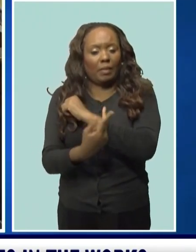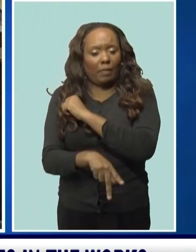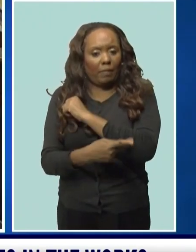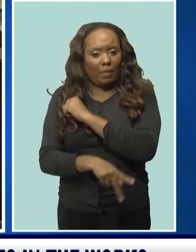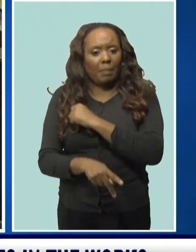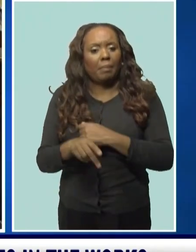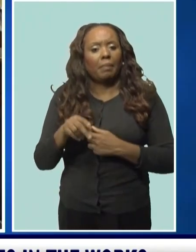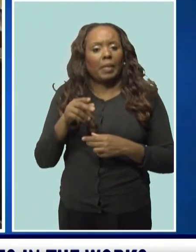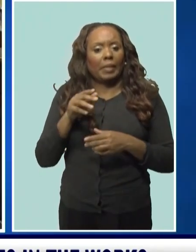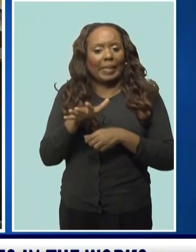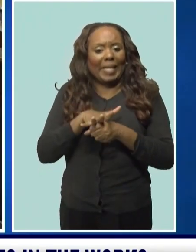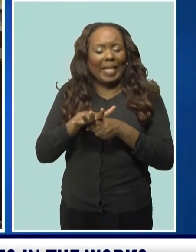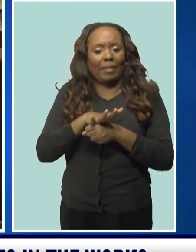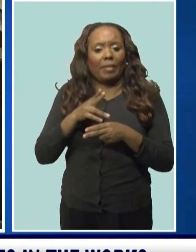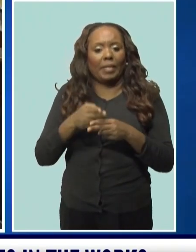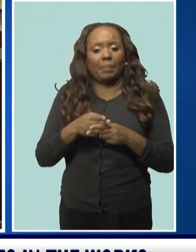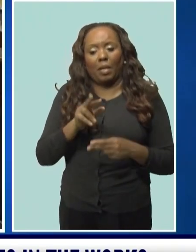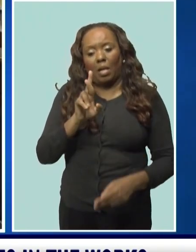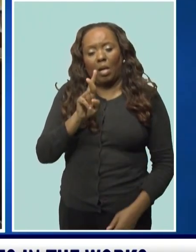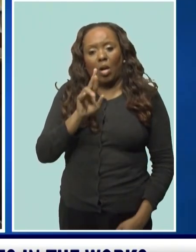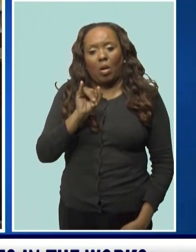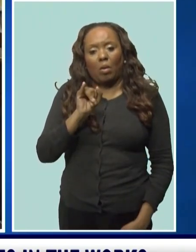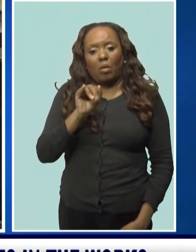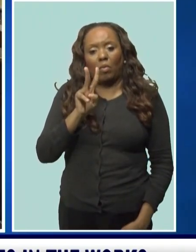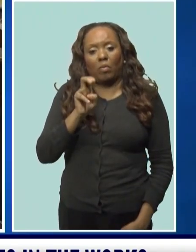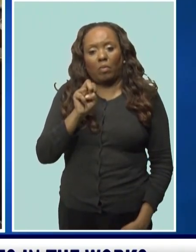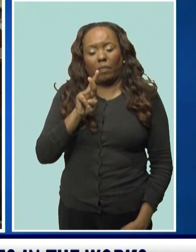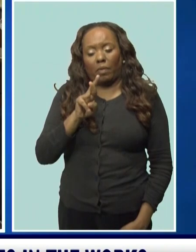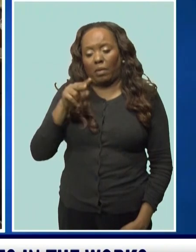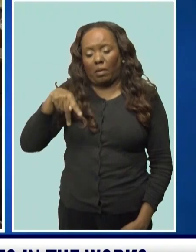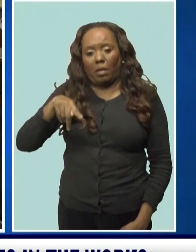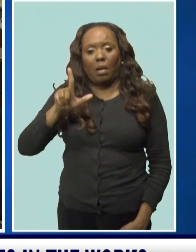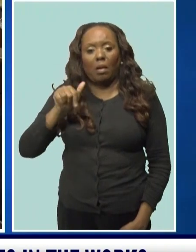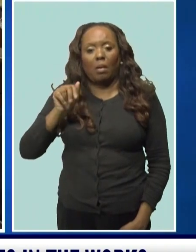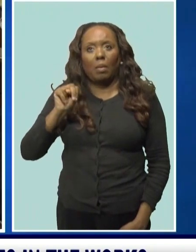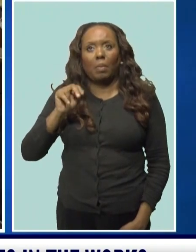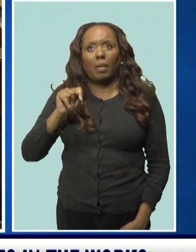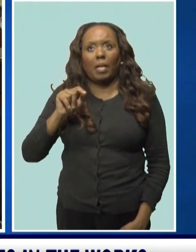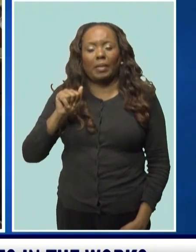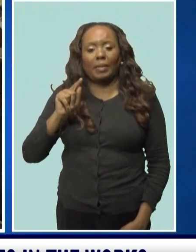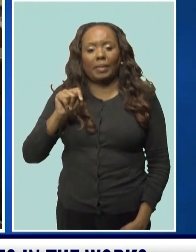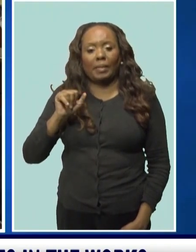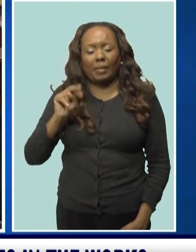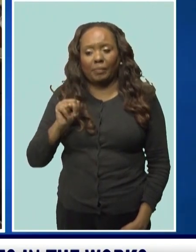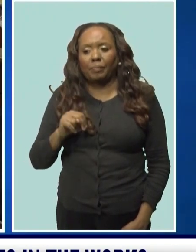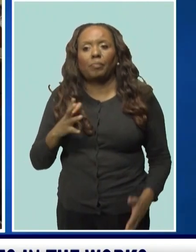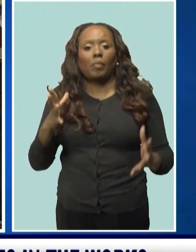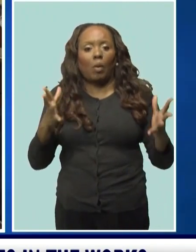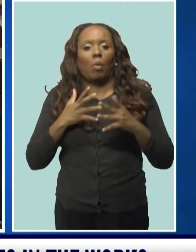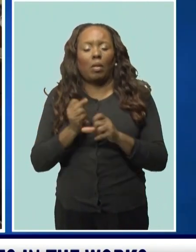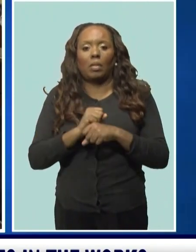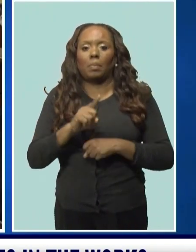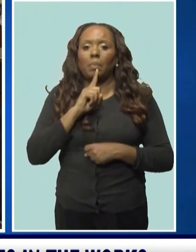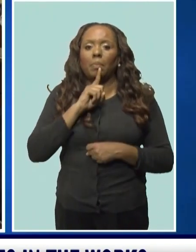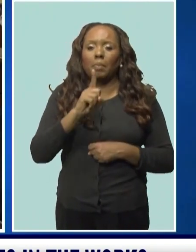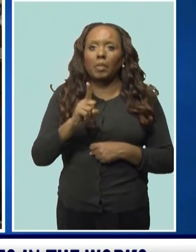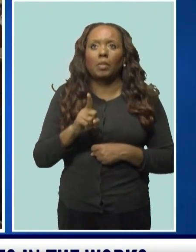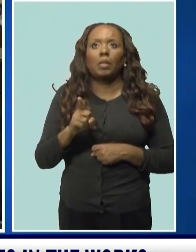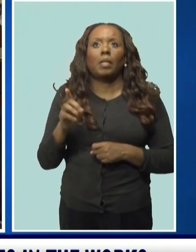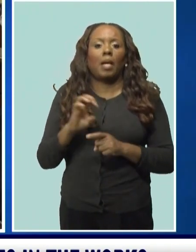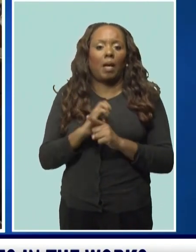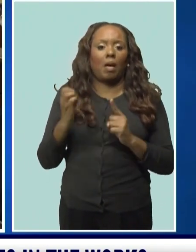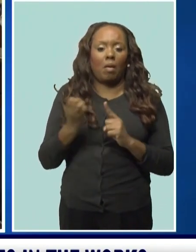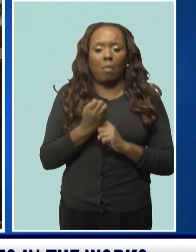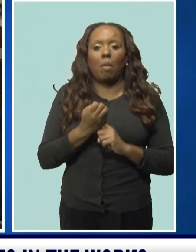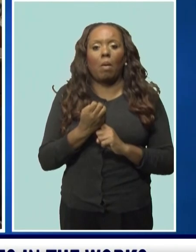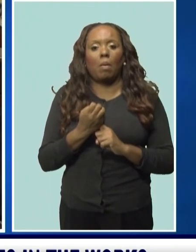energy generation along with battery storage to account for the carbon footprint of the plant itself and ensure